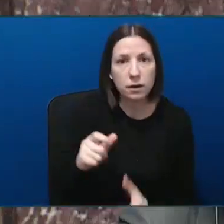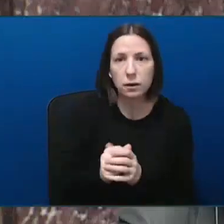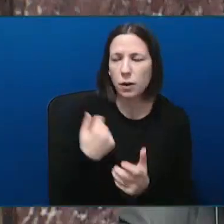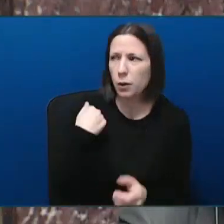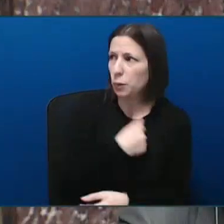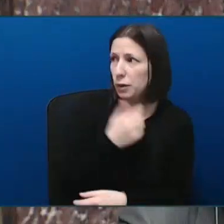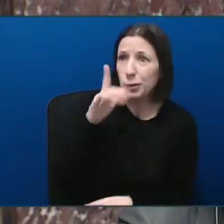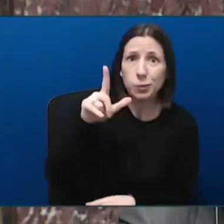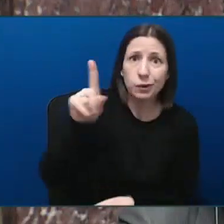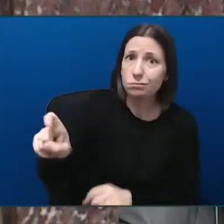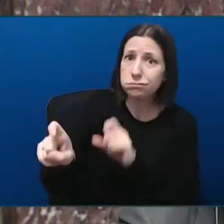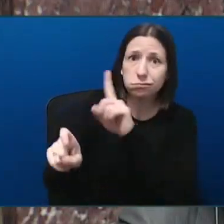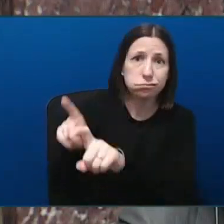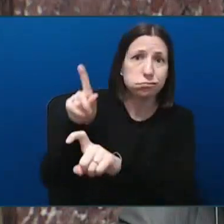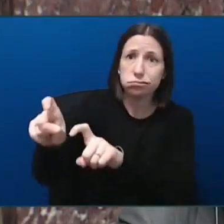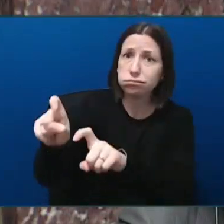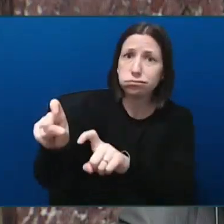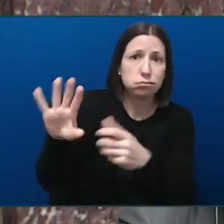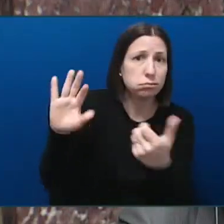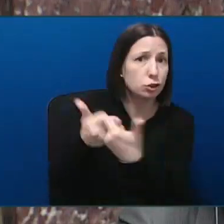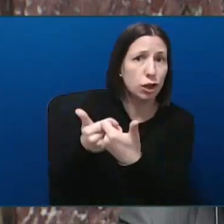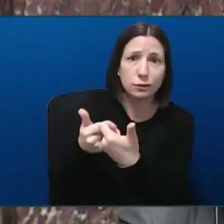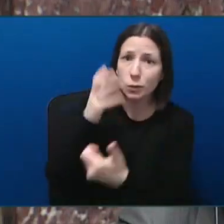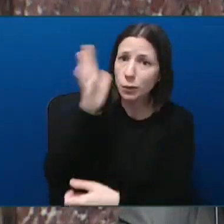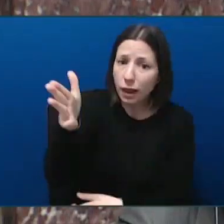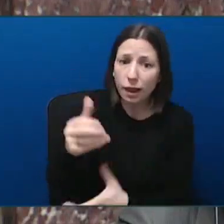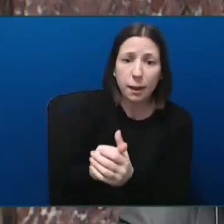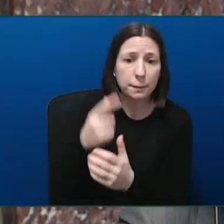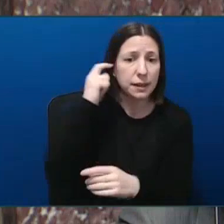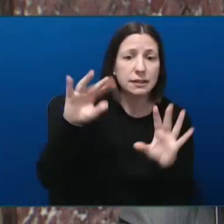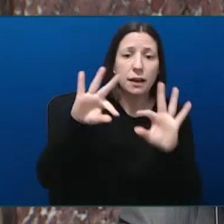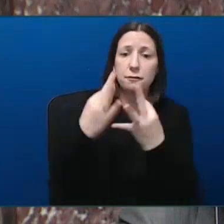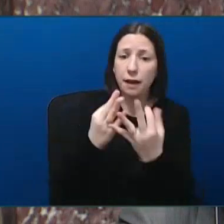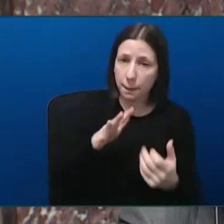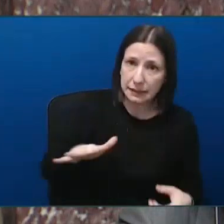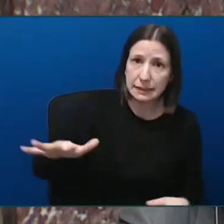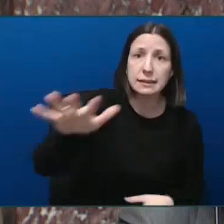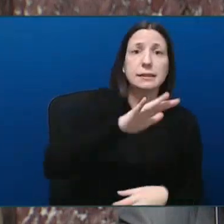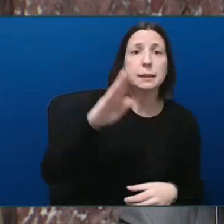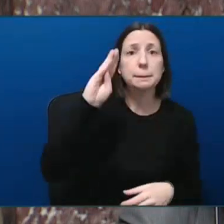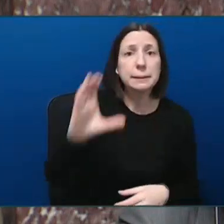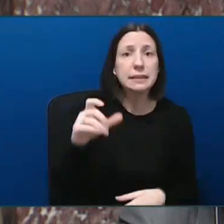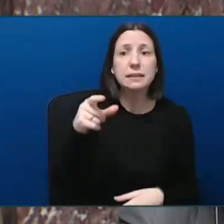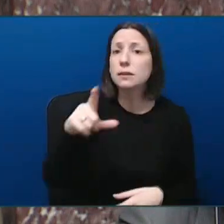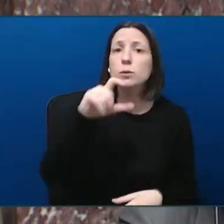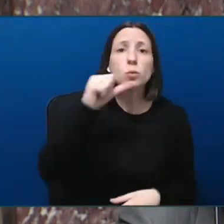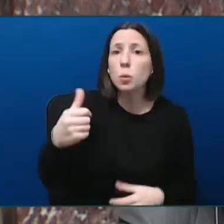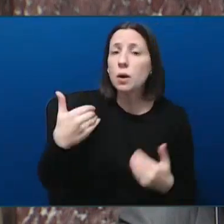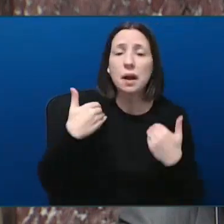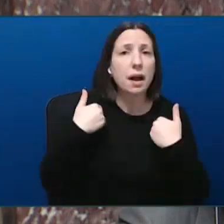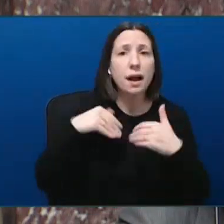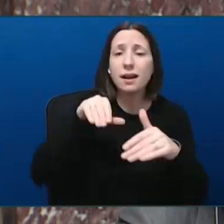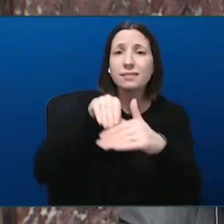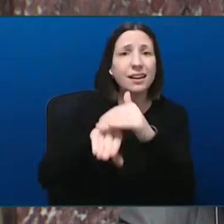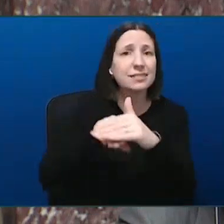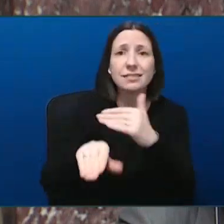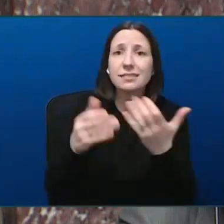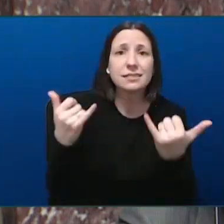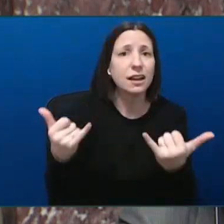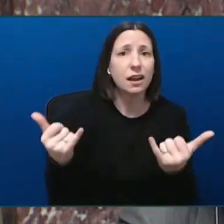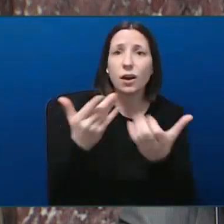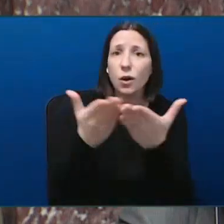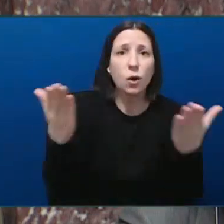hard questions about the fact that families across British Columbia do not have the access that is required in the letter